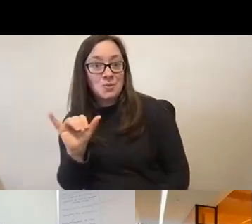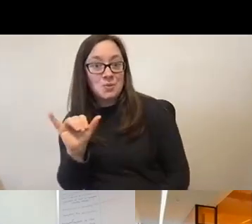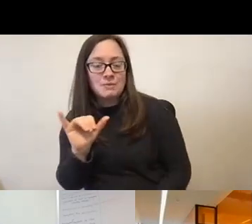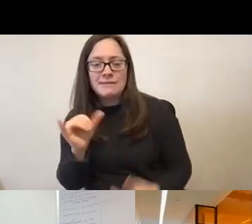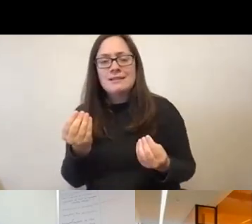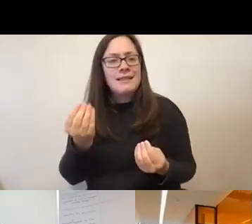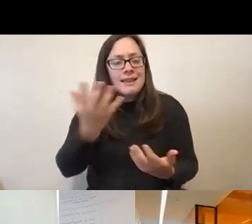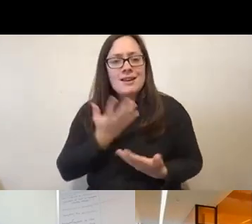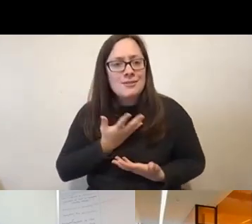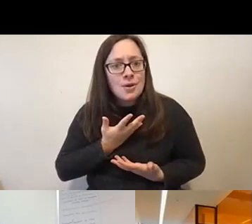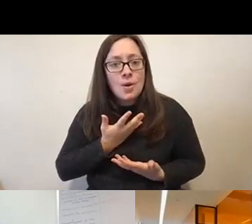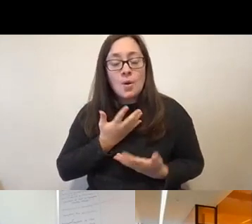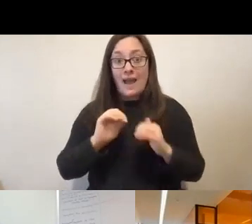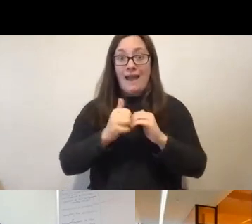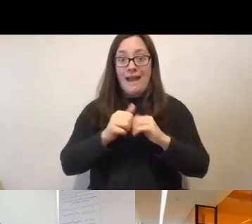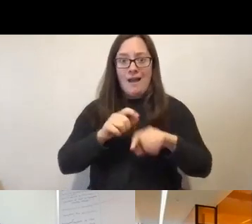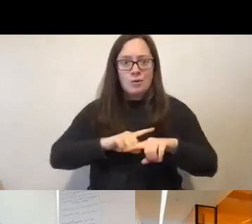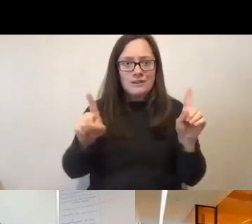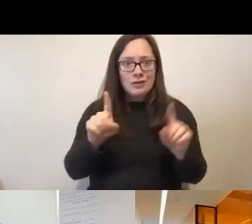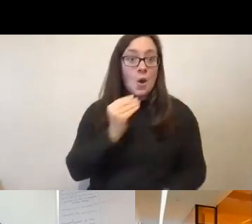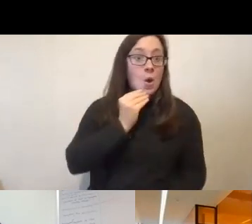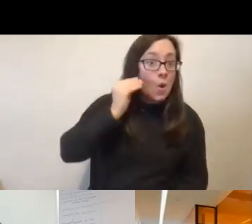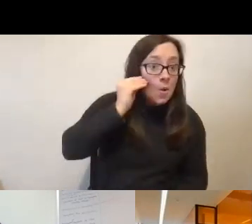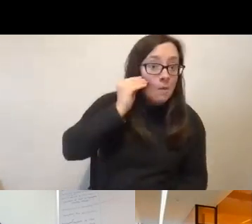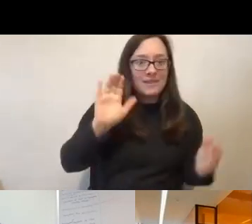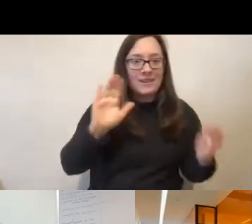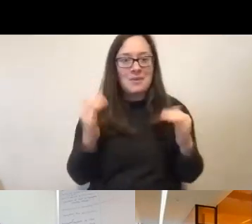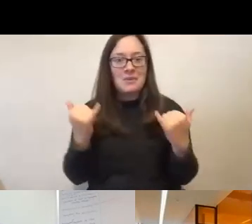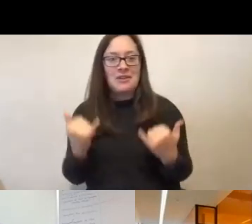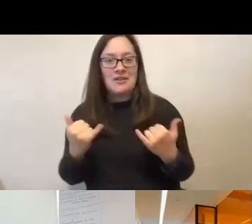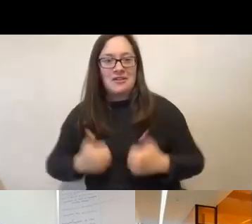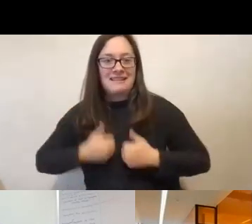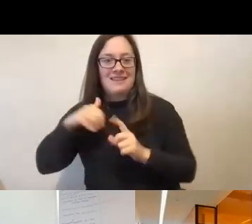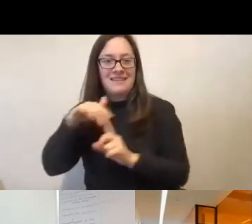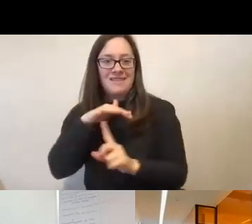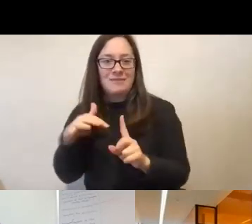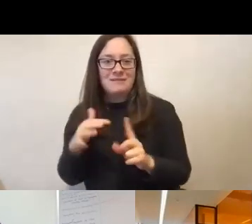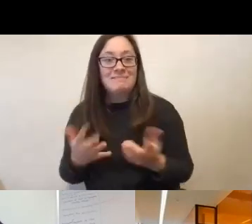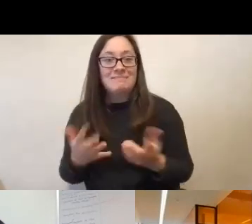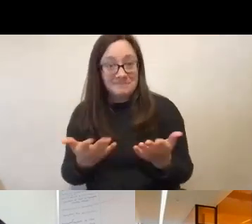how is it different, in any way you want to explain that.